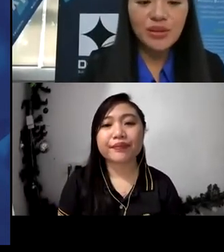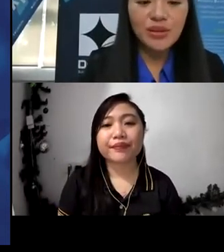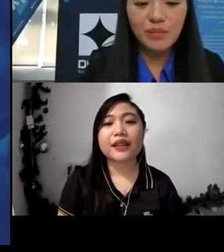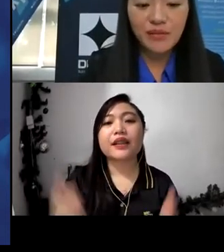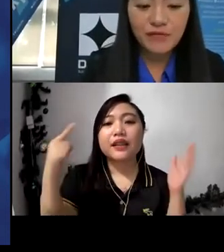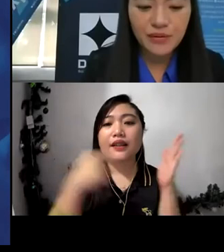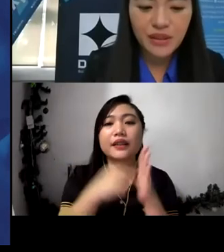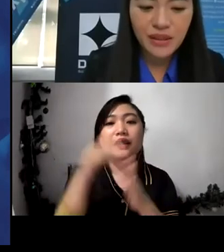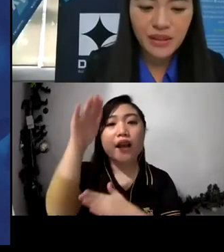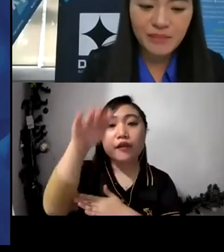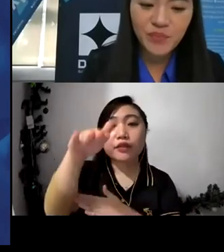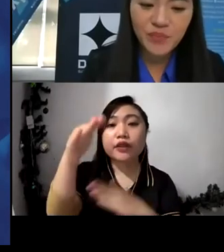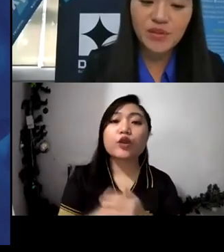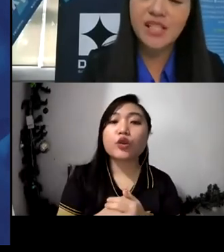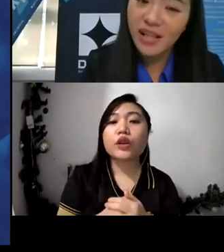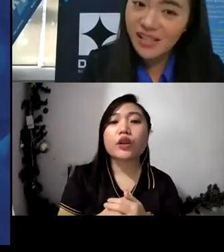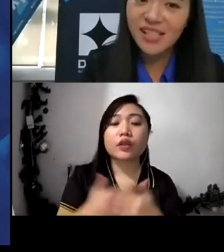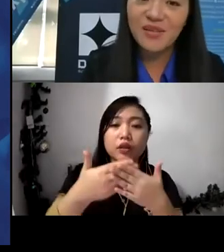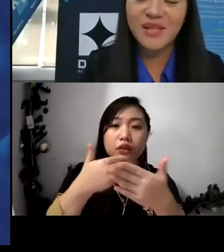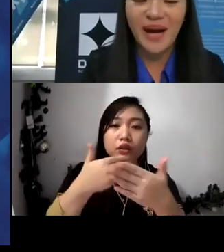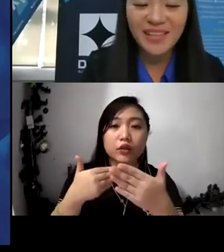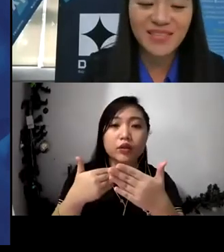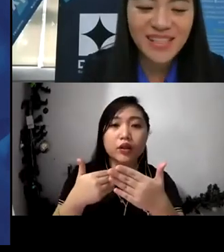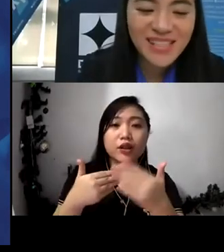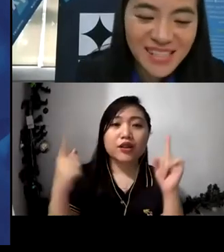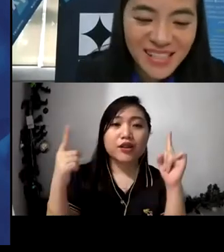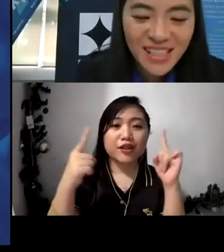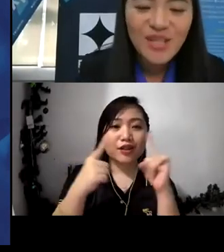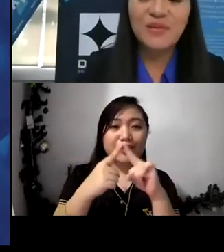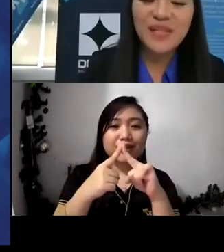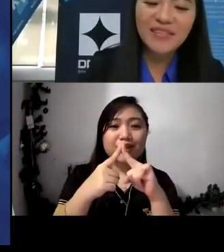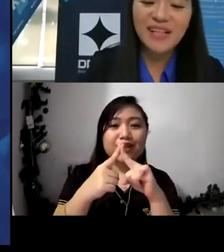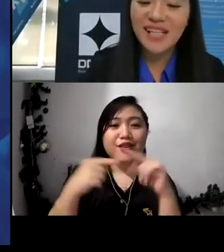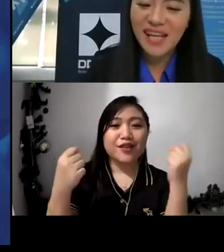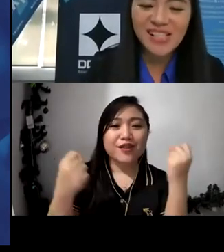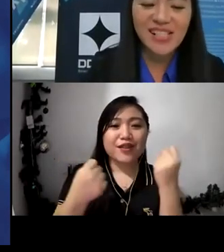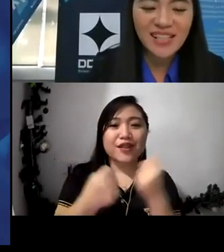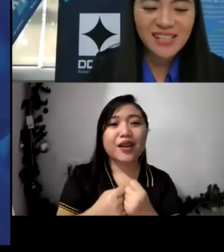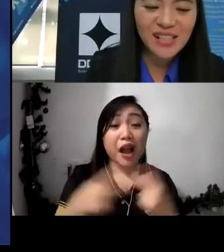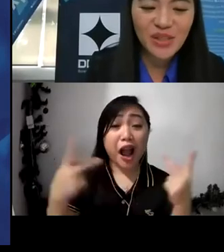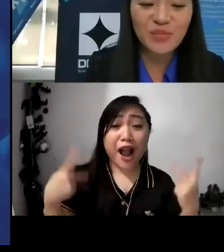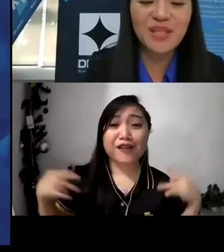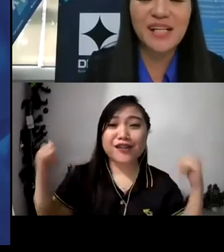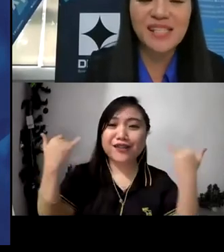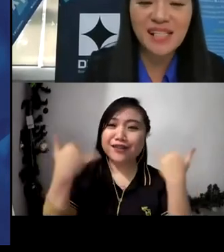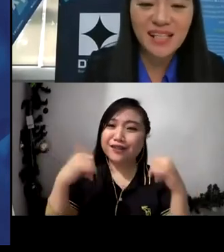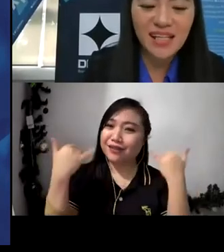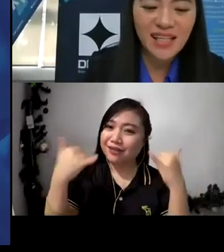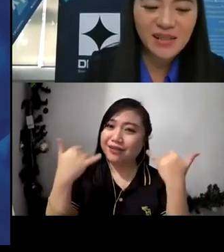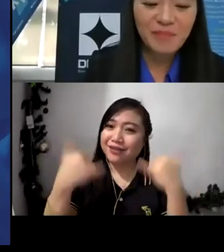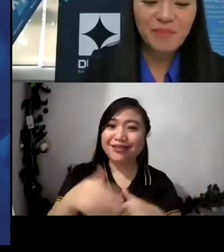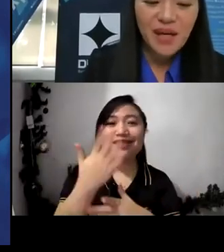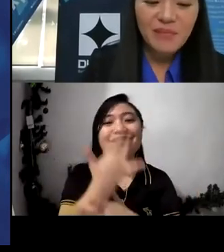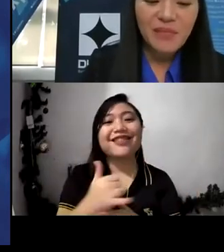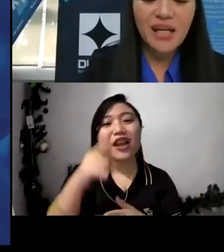afternoon, before to recharge our batteries, we will have an energizer to be